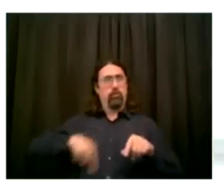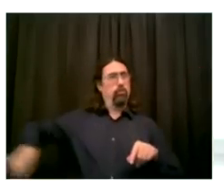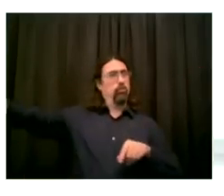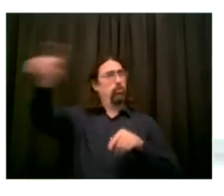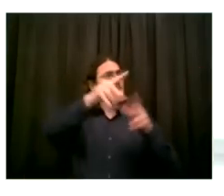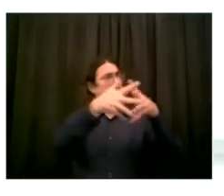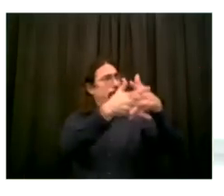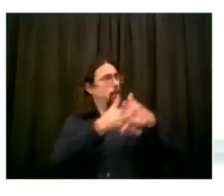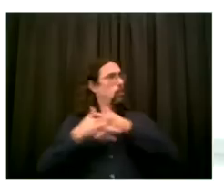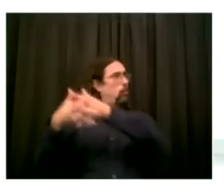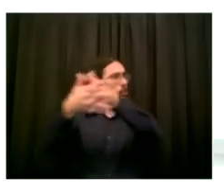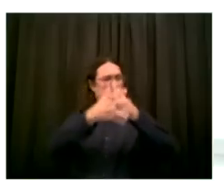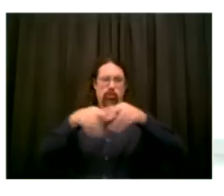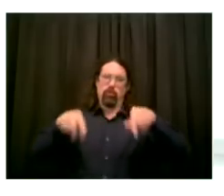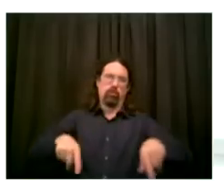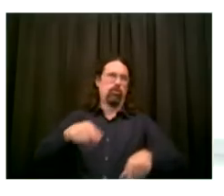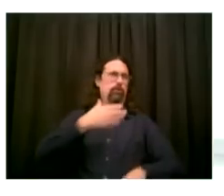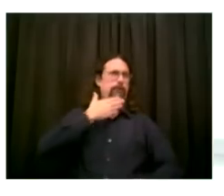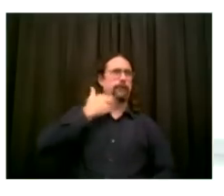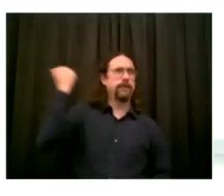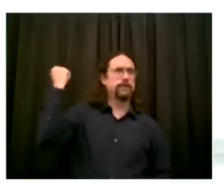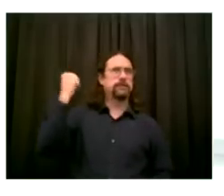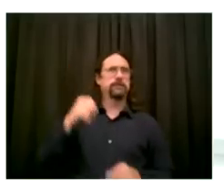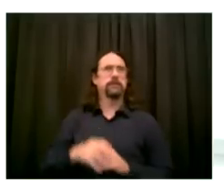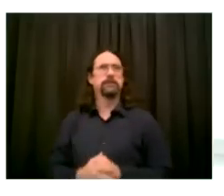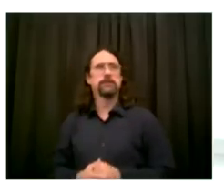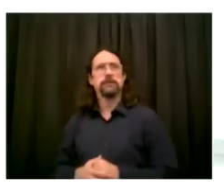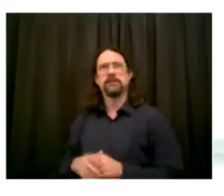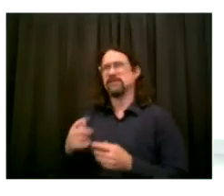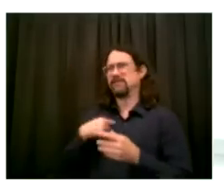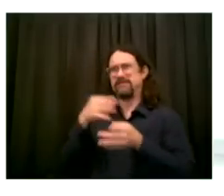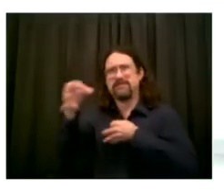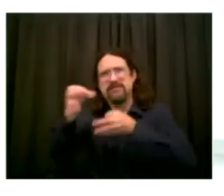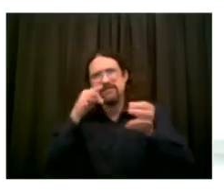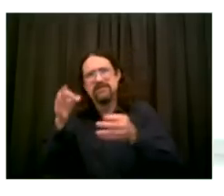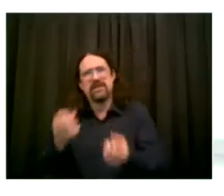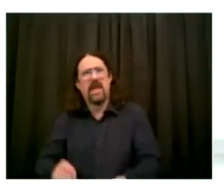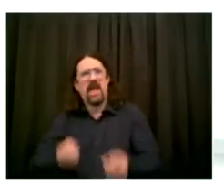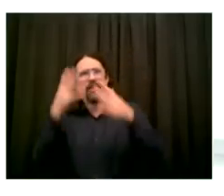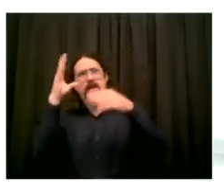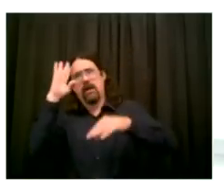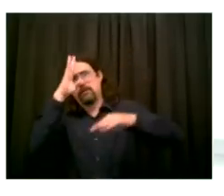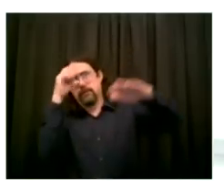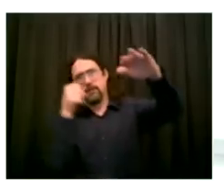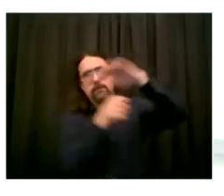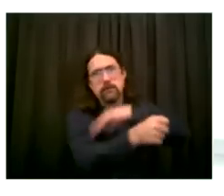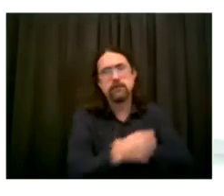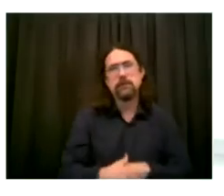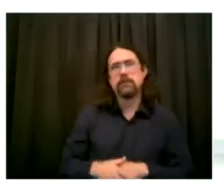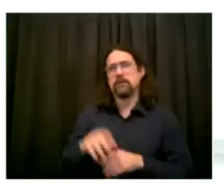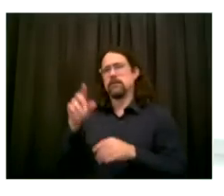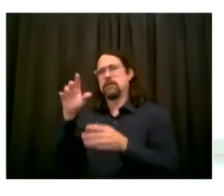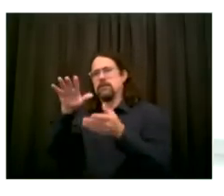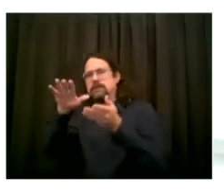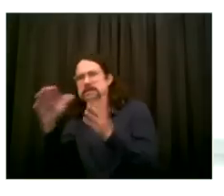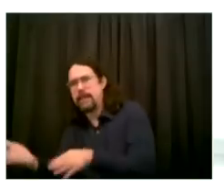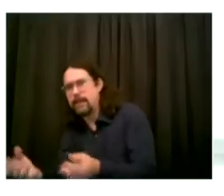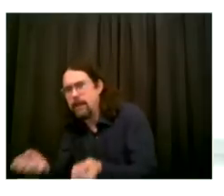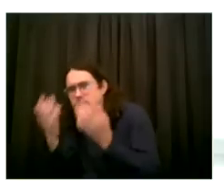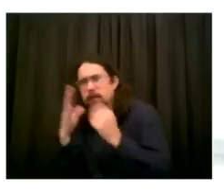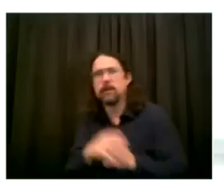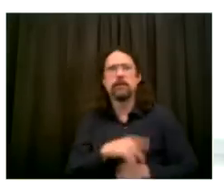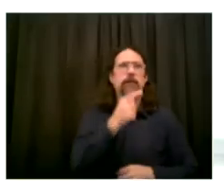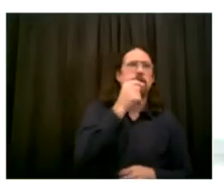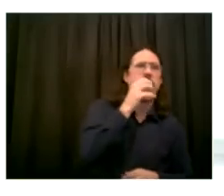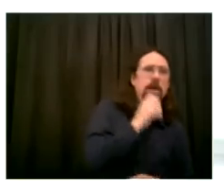by geography, by age, cumulatively, as well as over a more recent period as